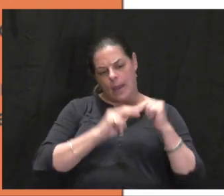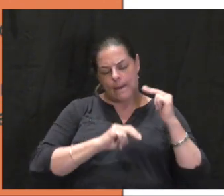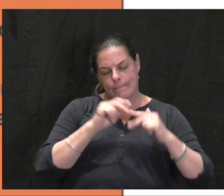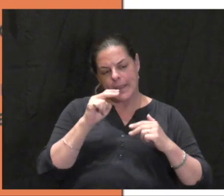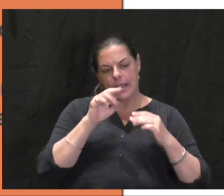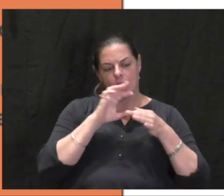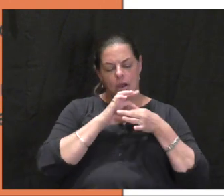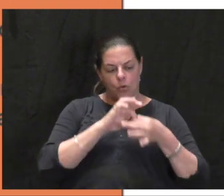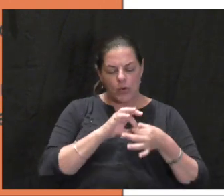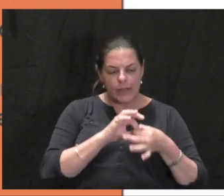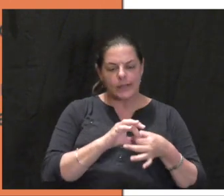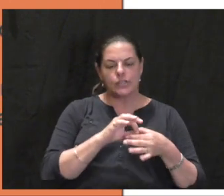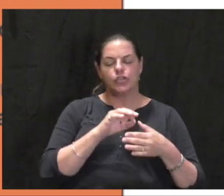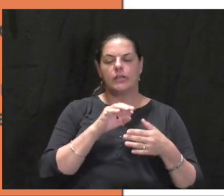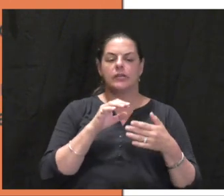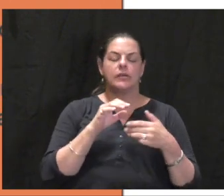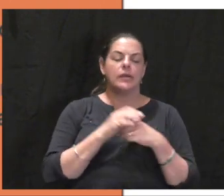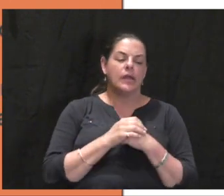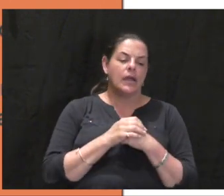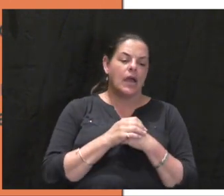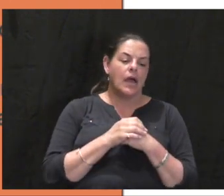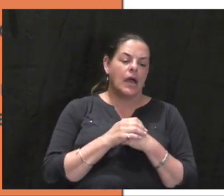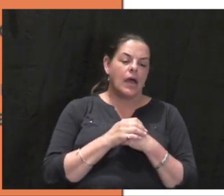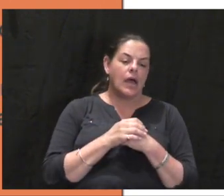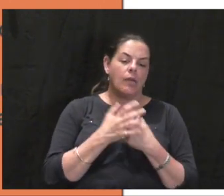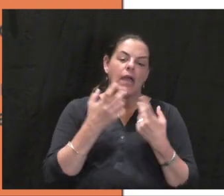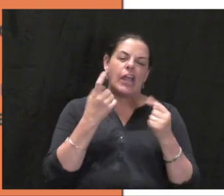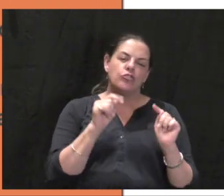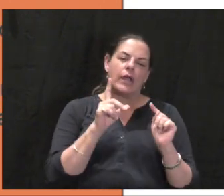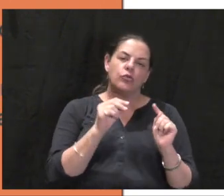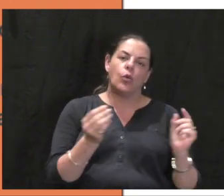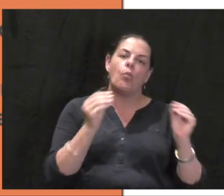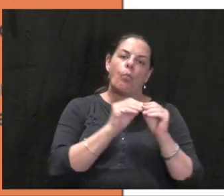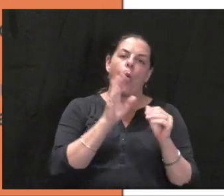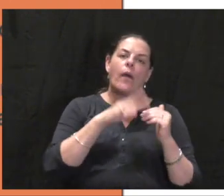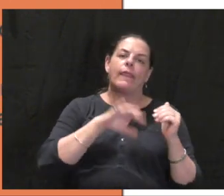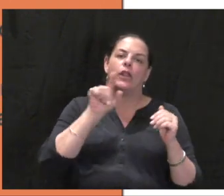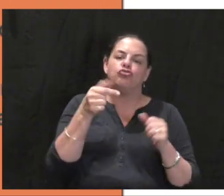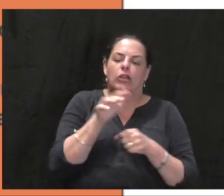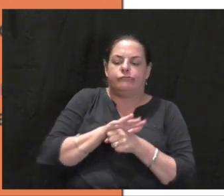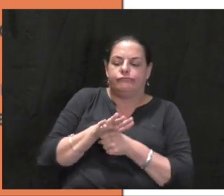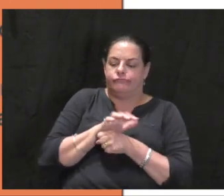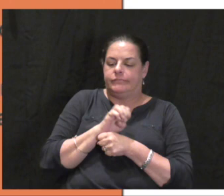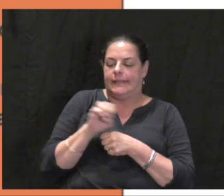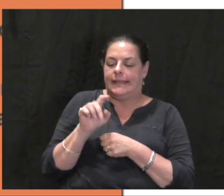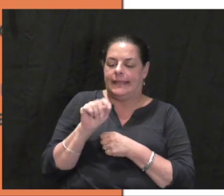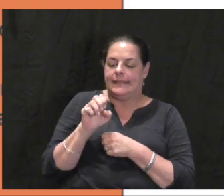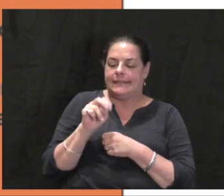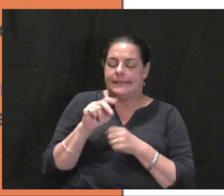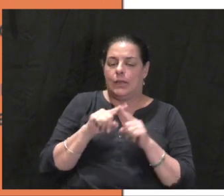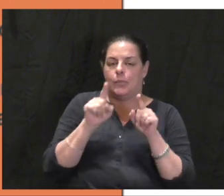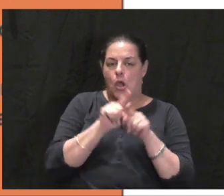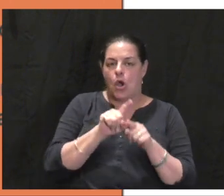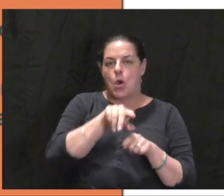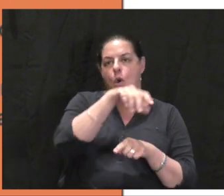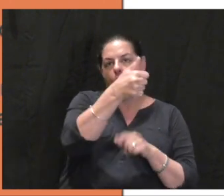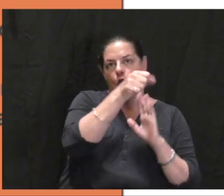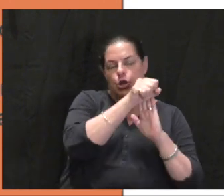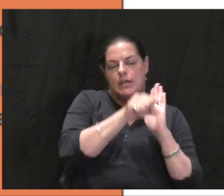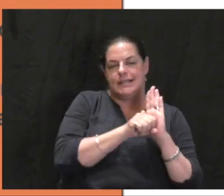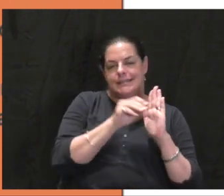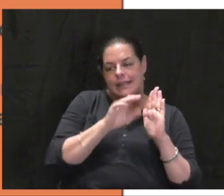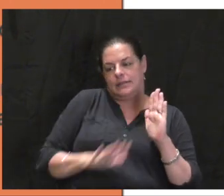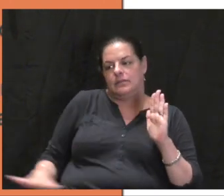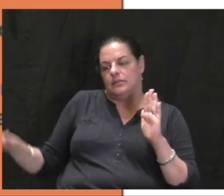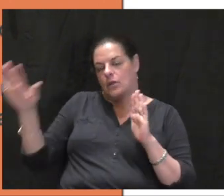the state. I've talked a little bit already about filling in the gaps in kind of some of our high needs areas.